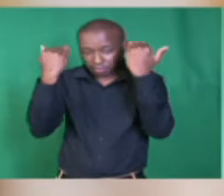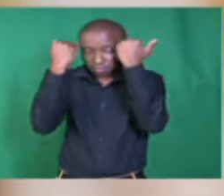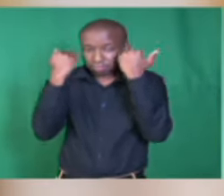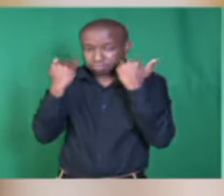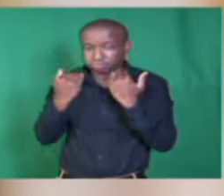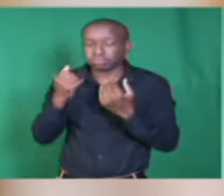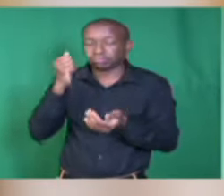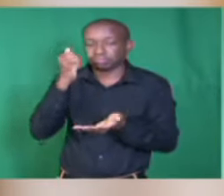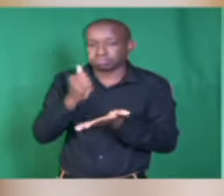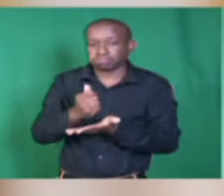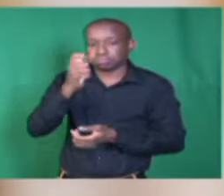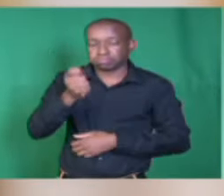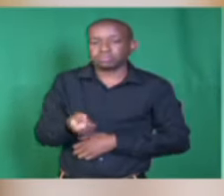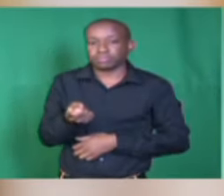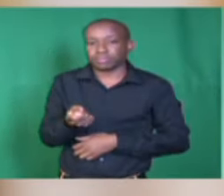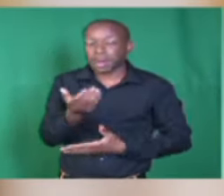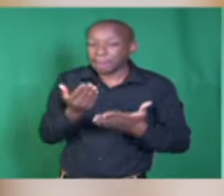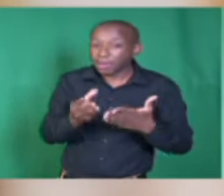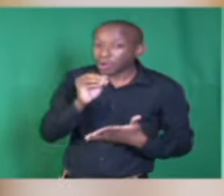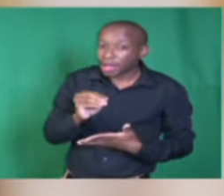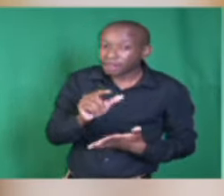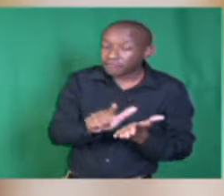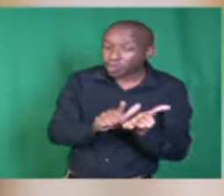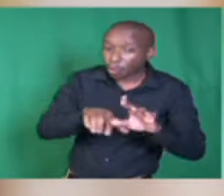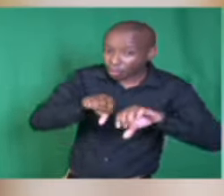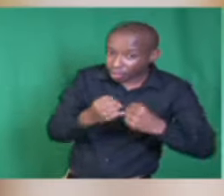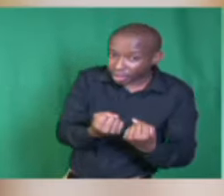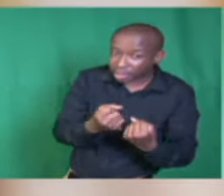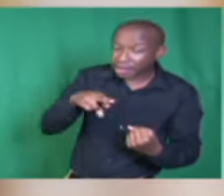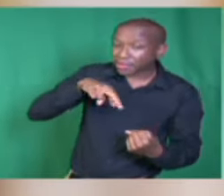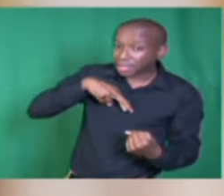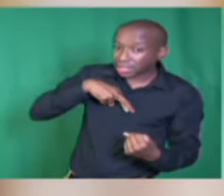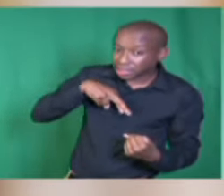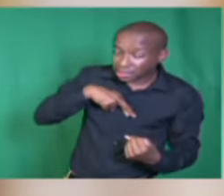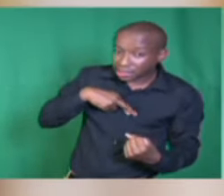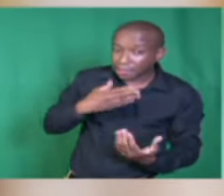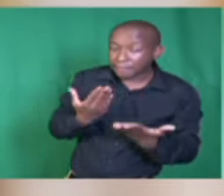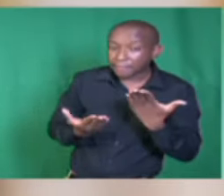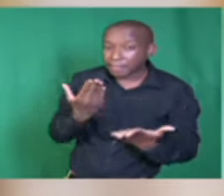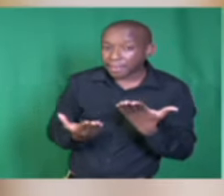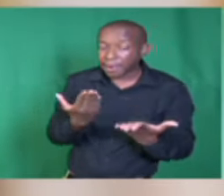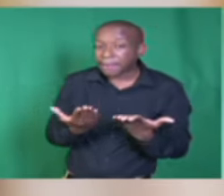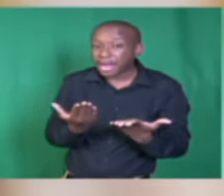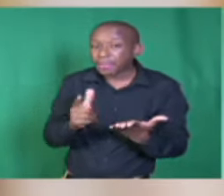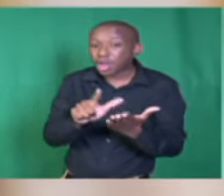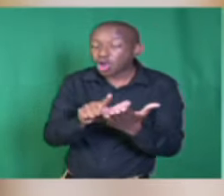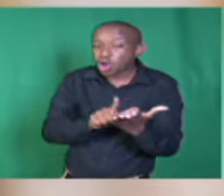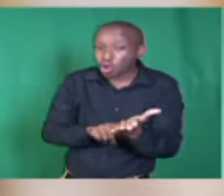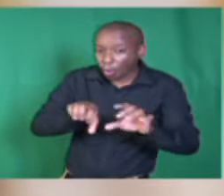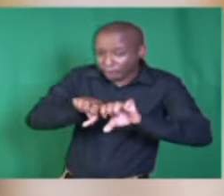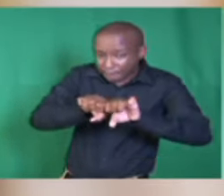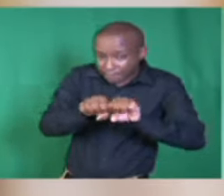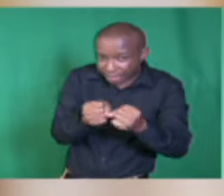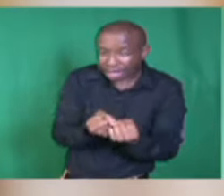that case in which you were charged is religious, or you are charged for breaking a